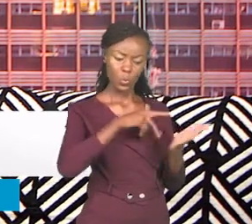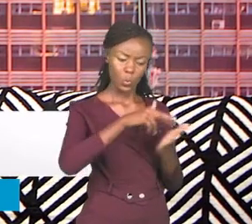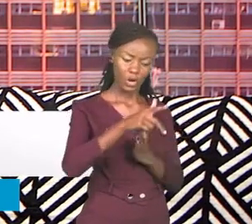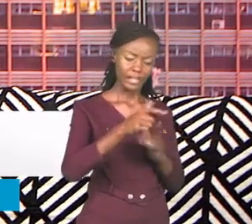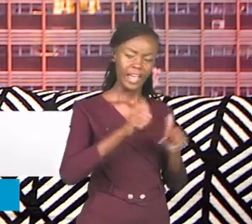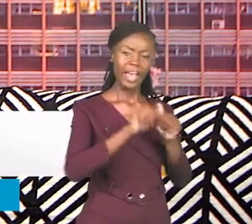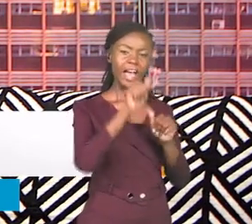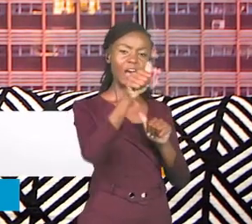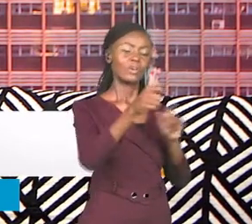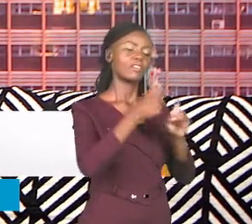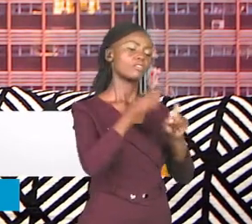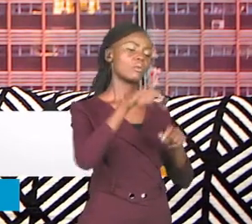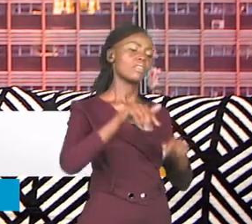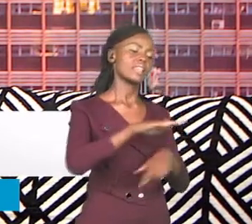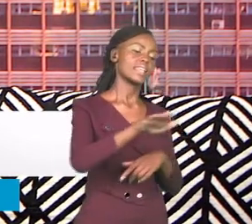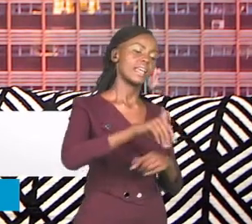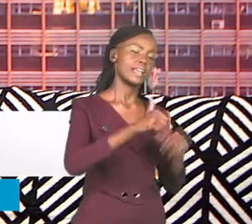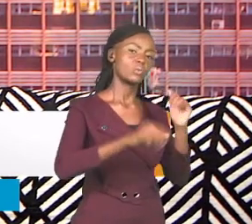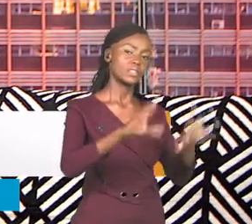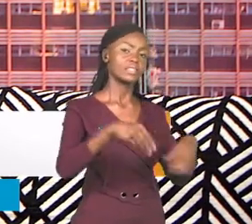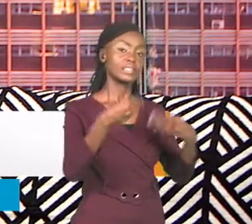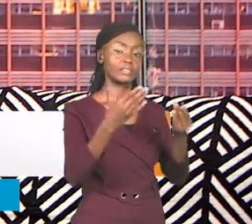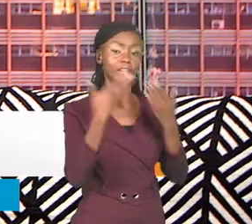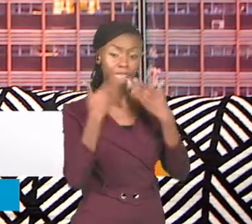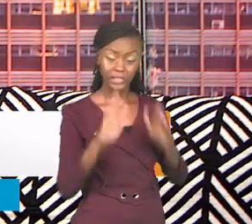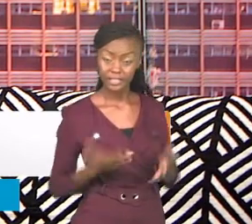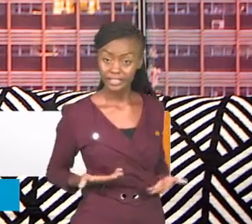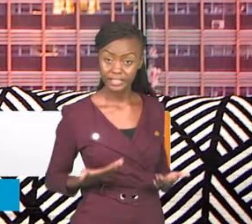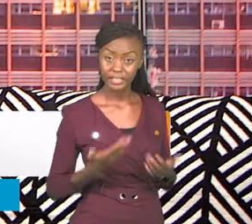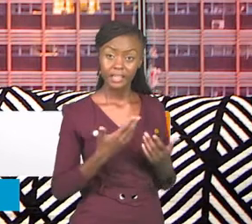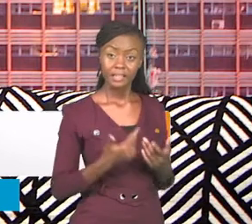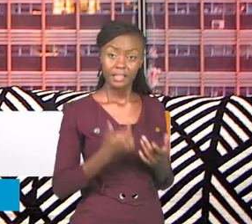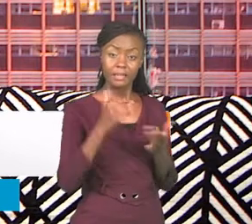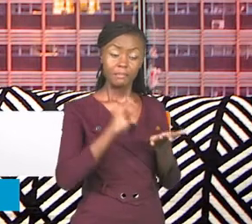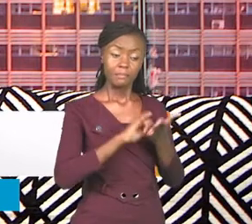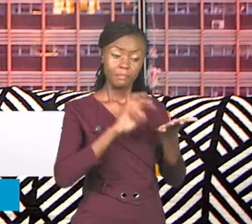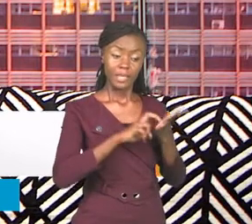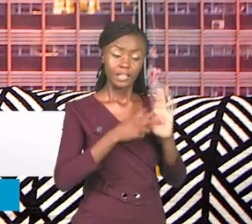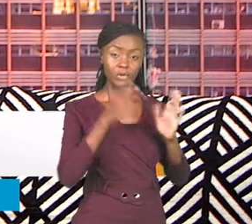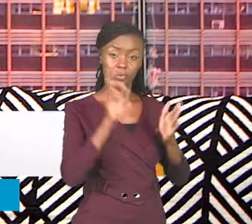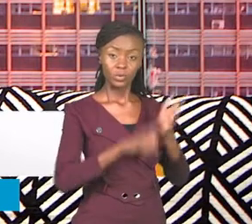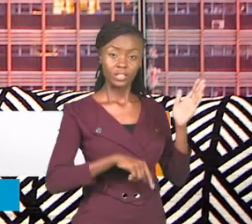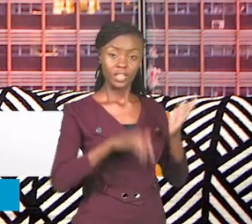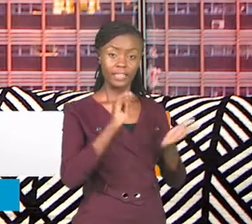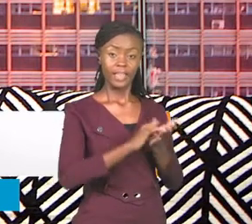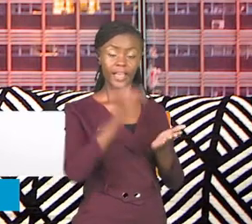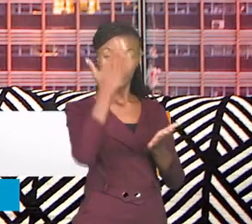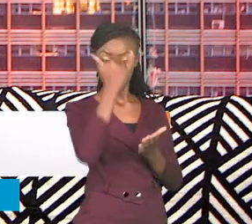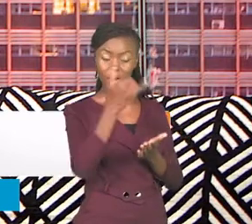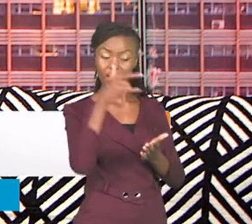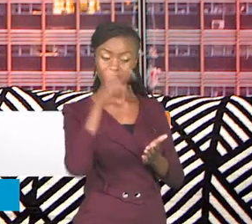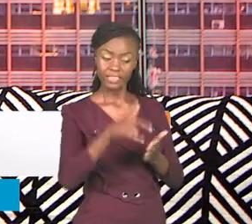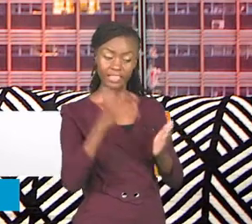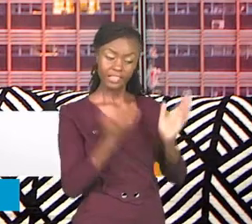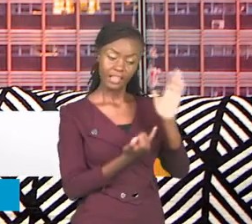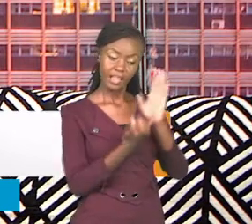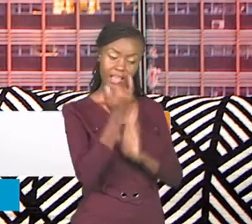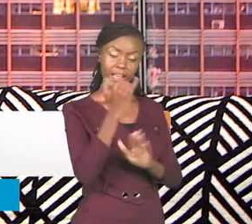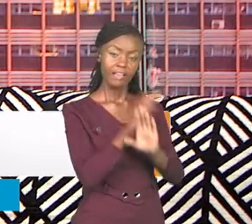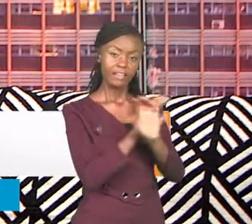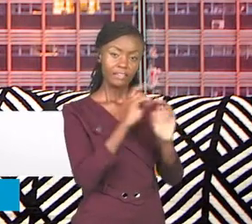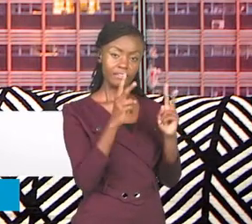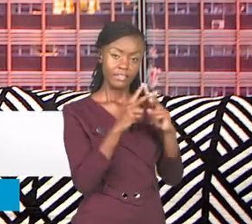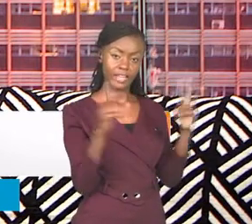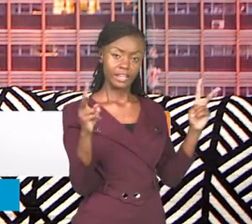away from these provided facilities. Sure. And that's why perhaps this number is going up.